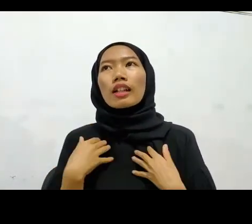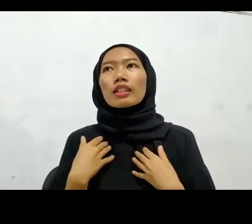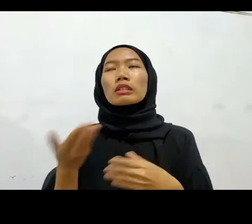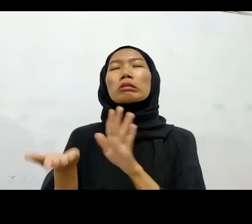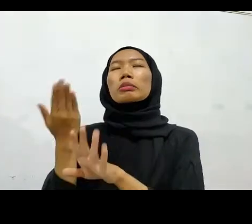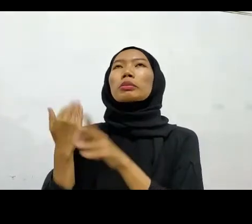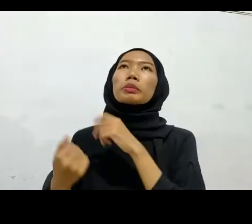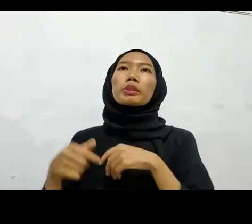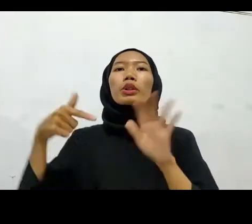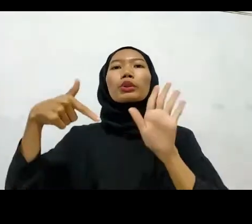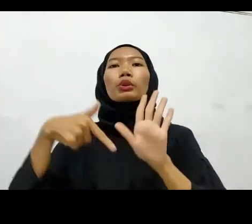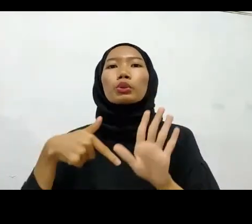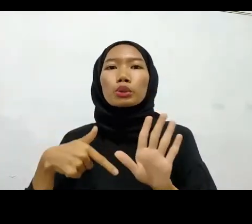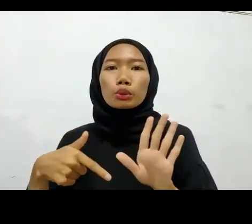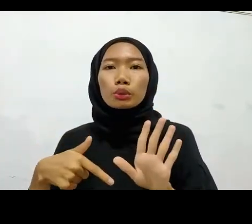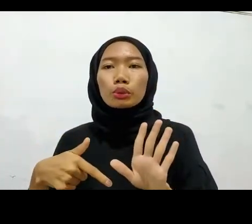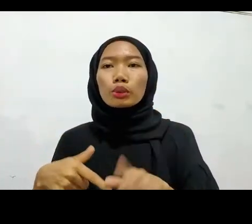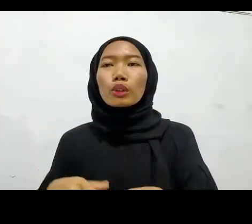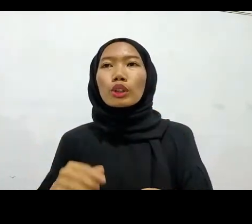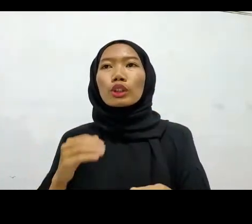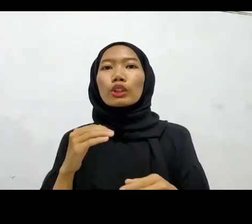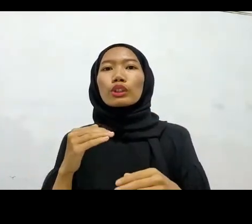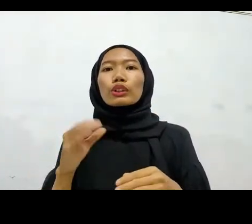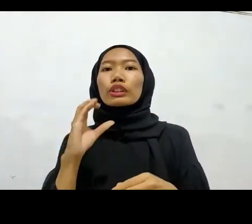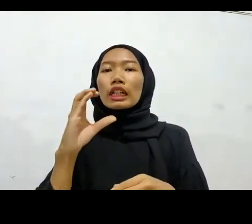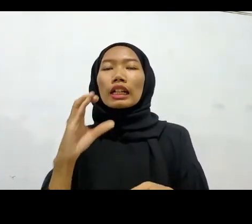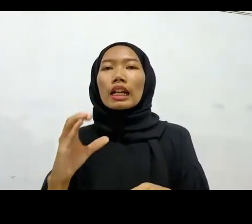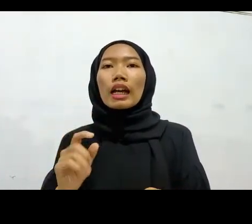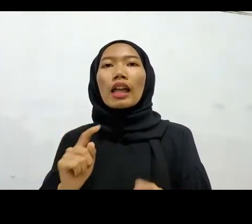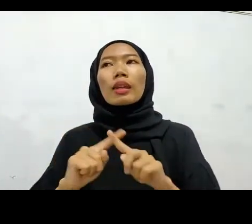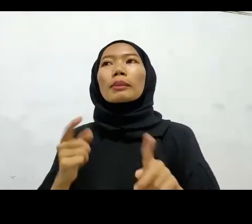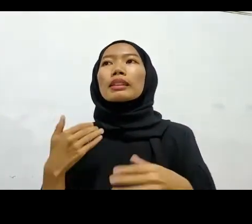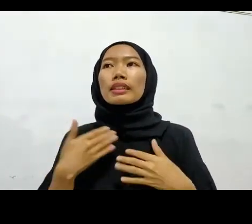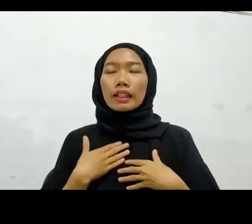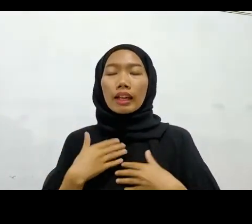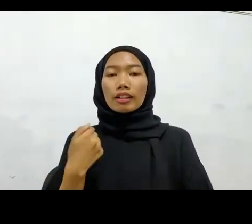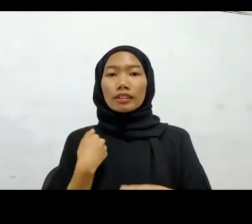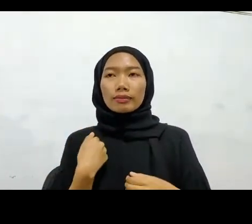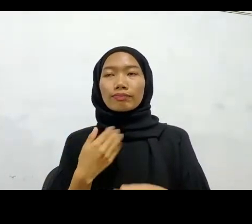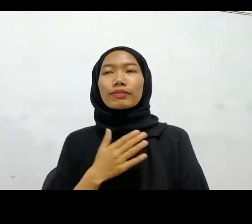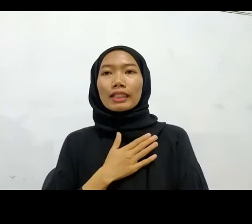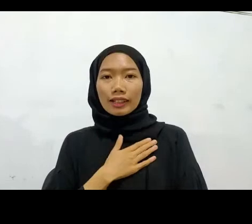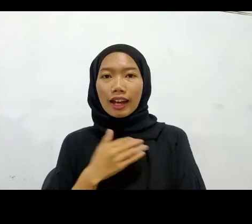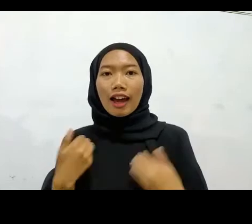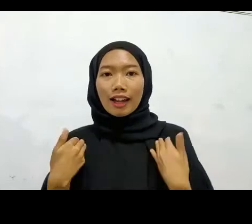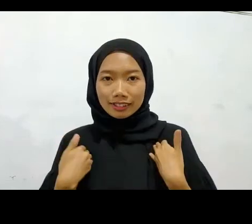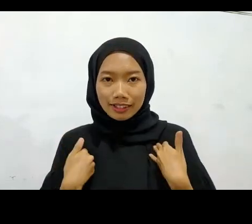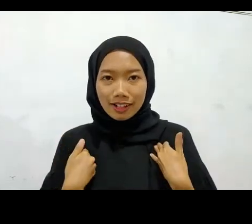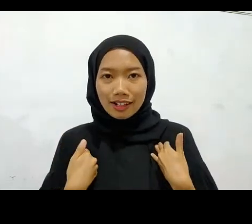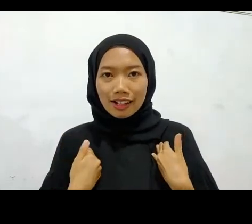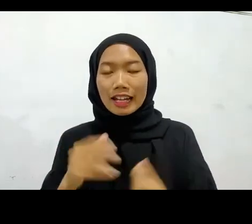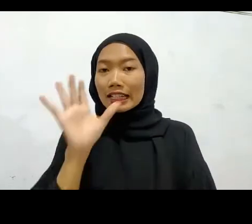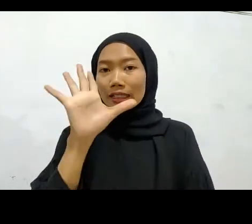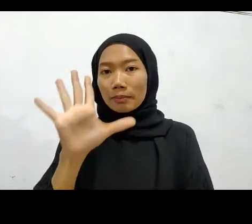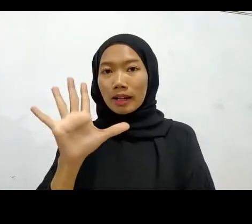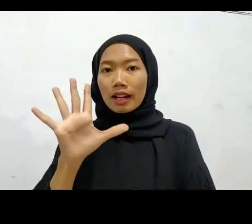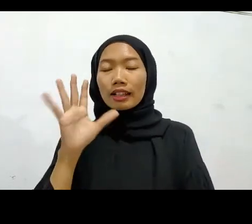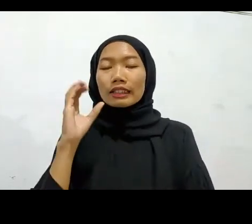framework. I only had 5, but where to begin? My feedback would